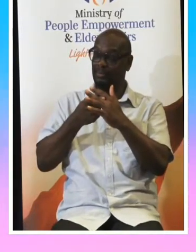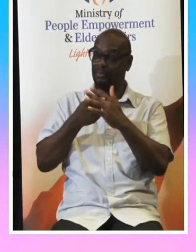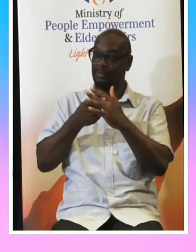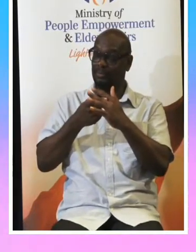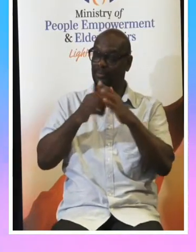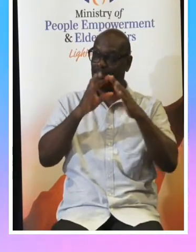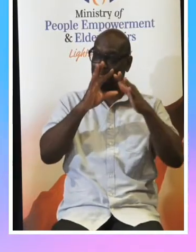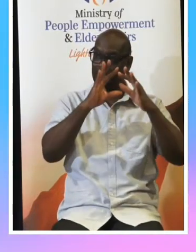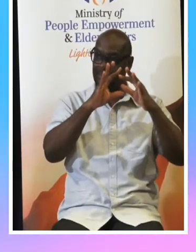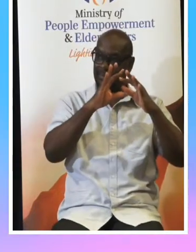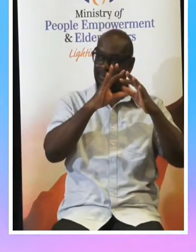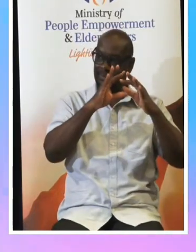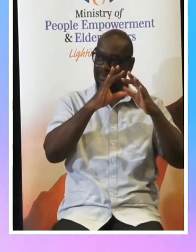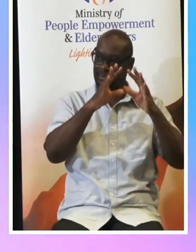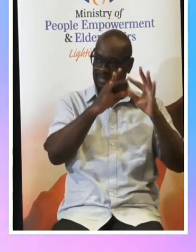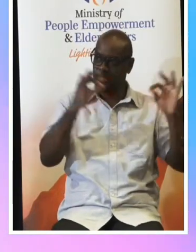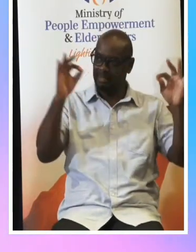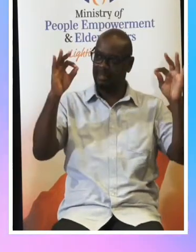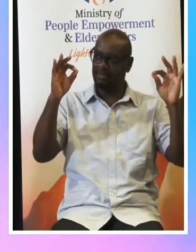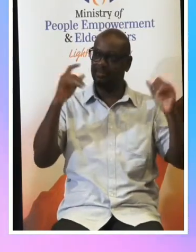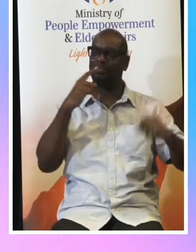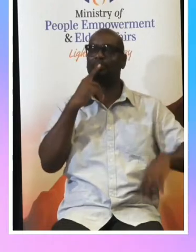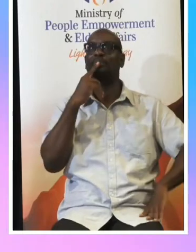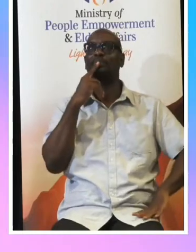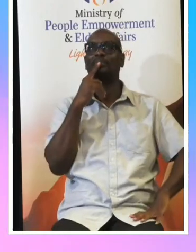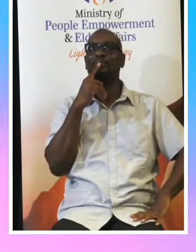and my father